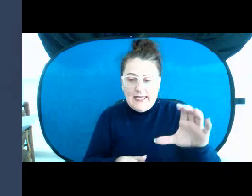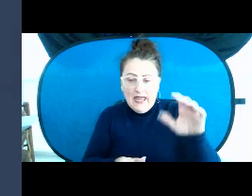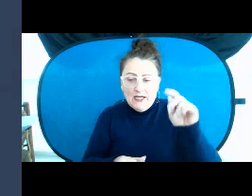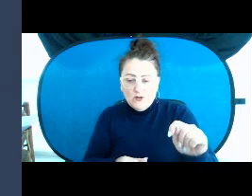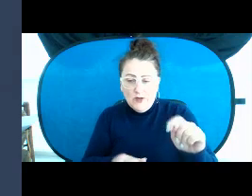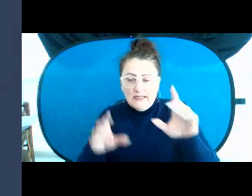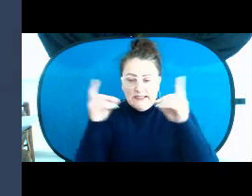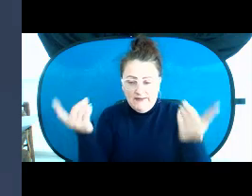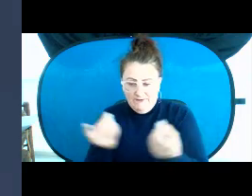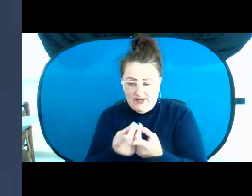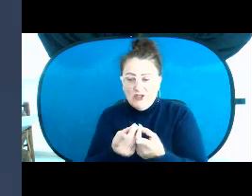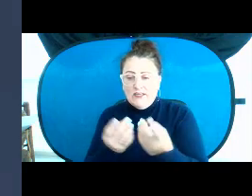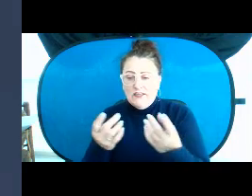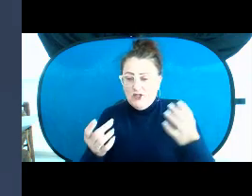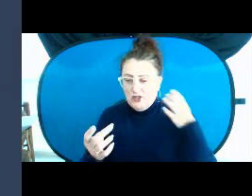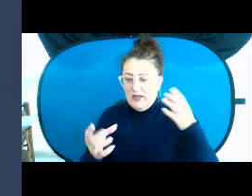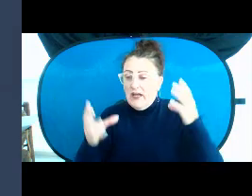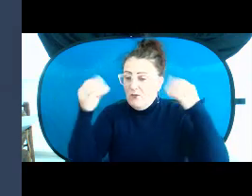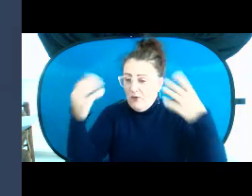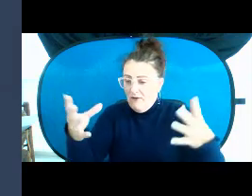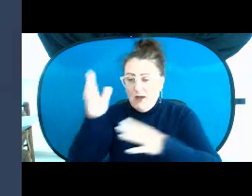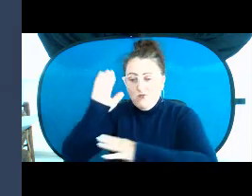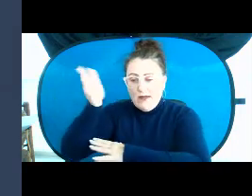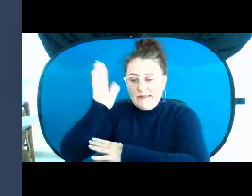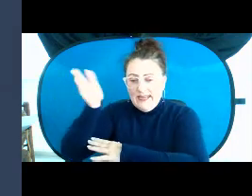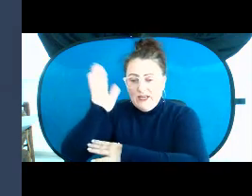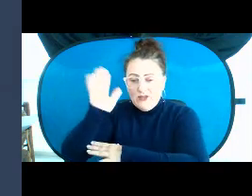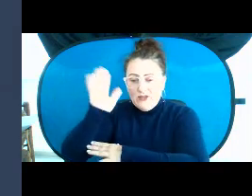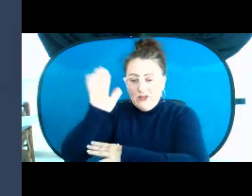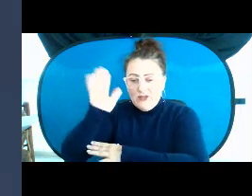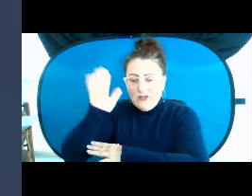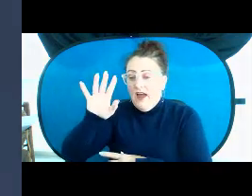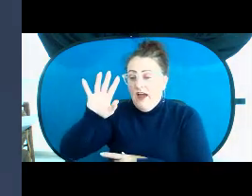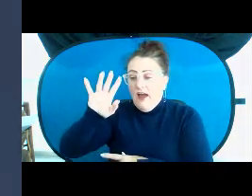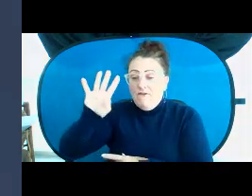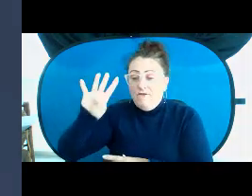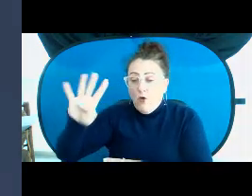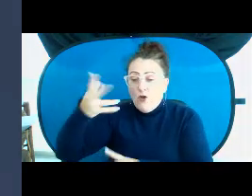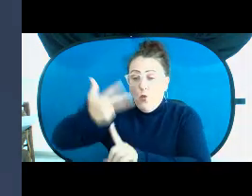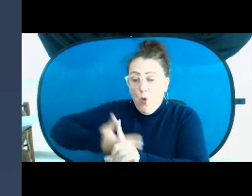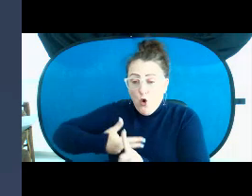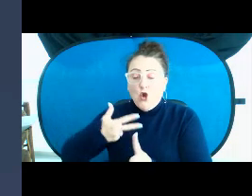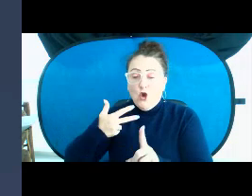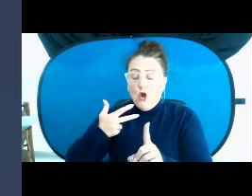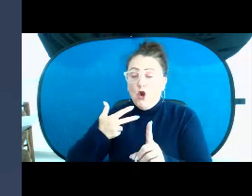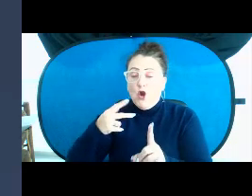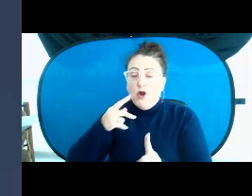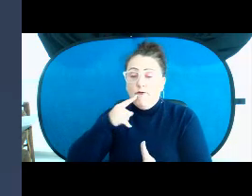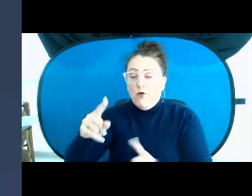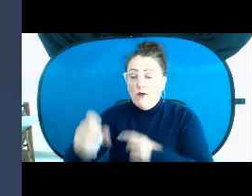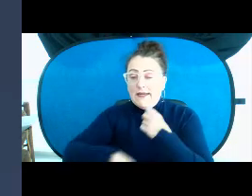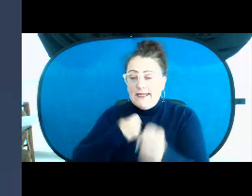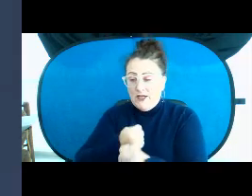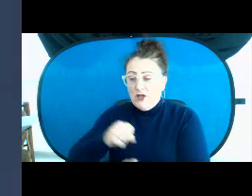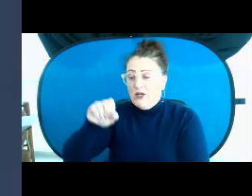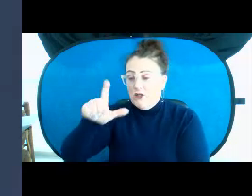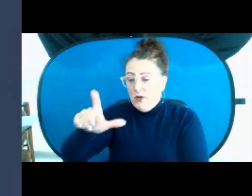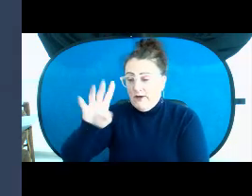Chief of Project Management is here to provide a presentation on the fourth quarter project delivery report for fiscal year 2024-25.